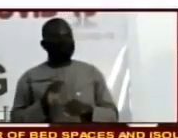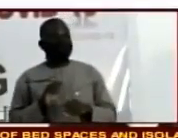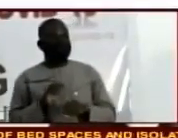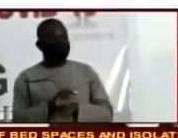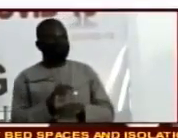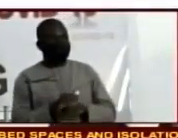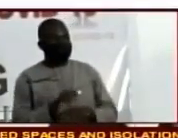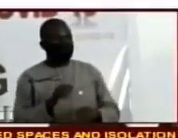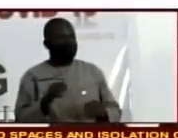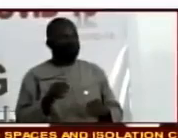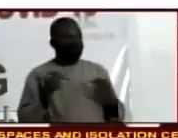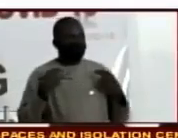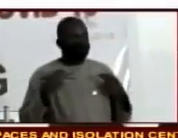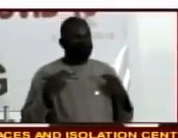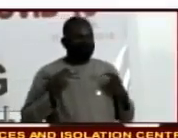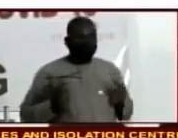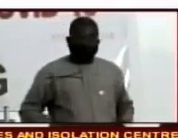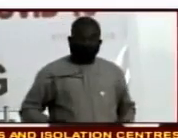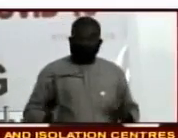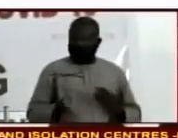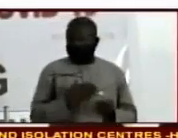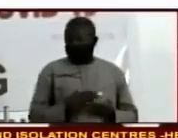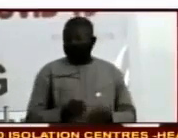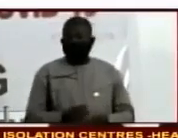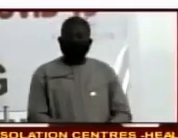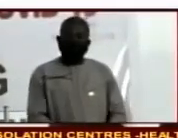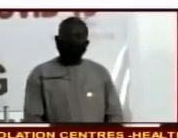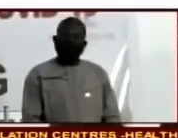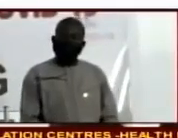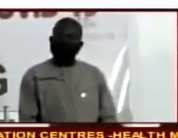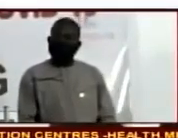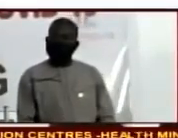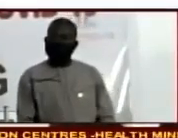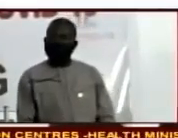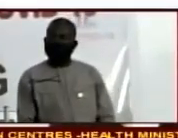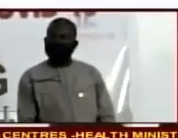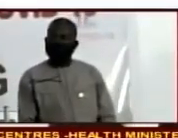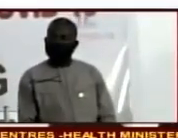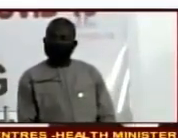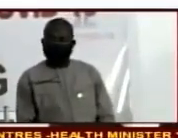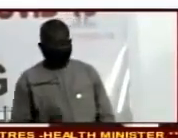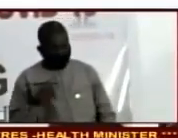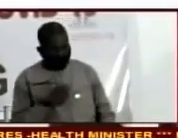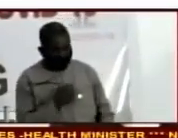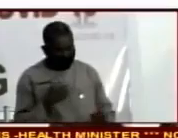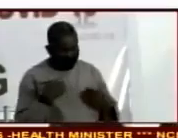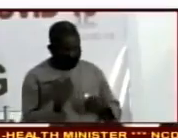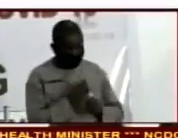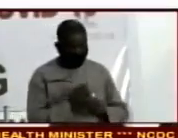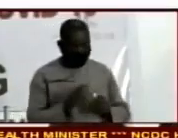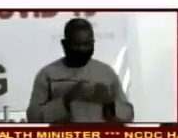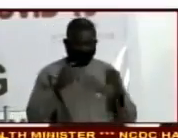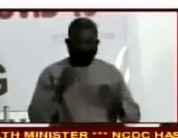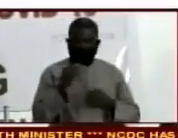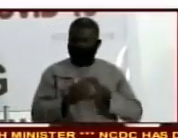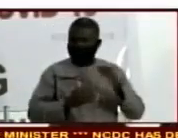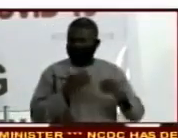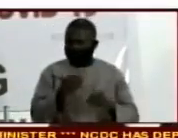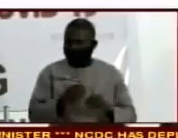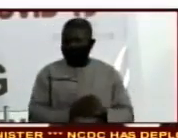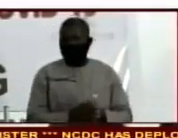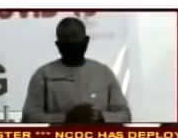Development. In the time since I was here last, we have made progress on the overhauling